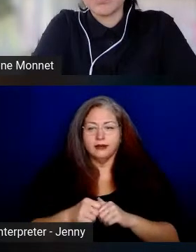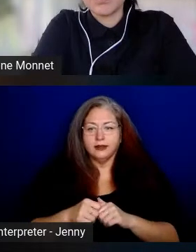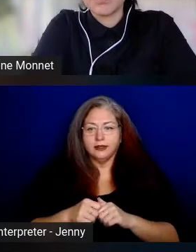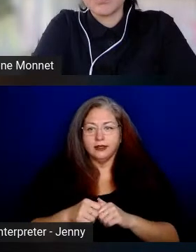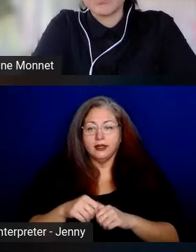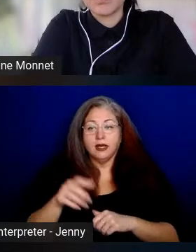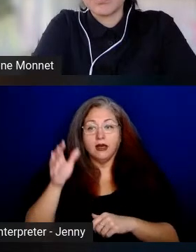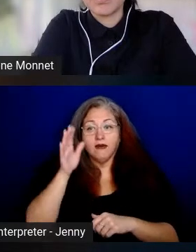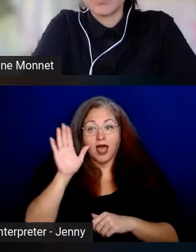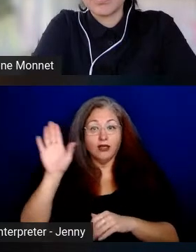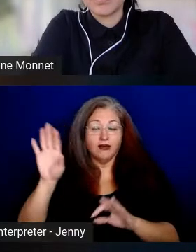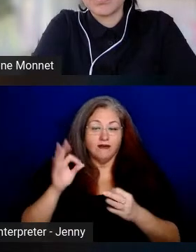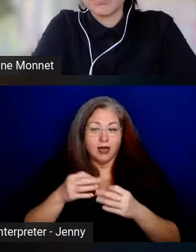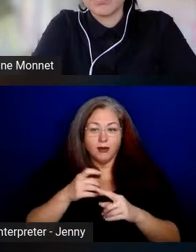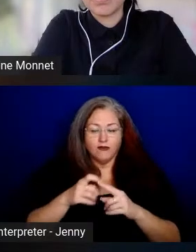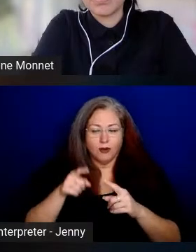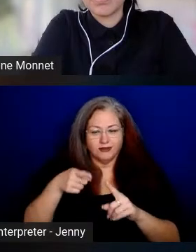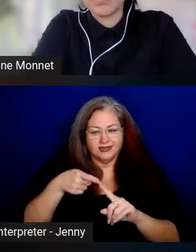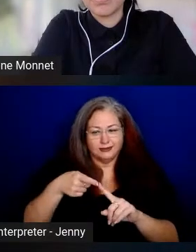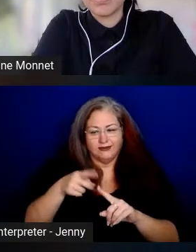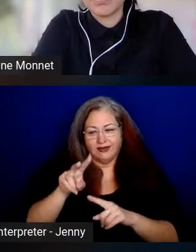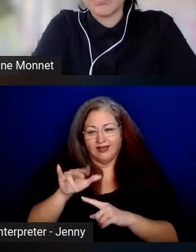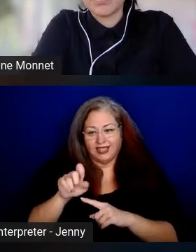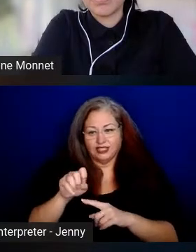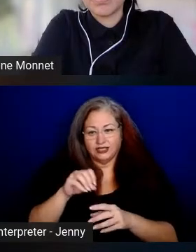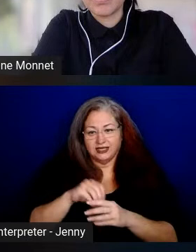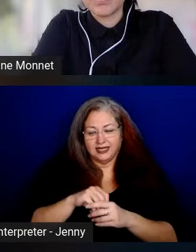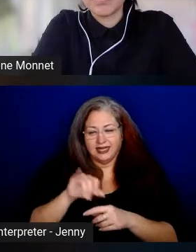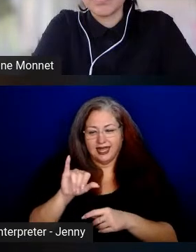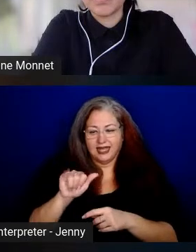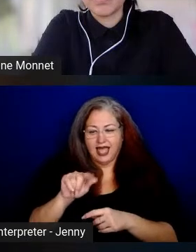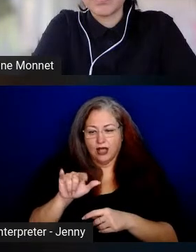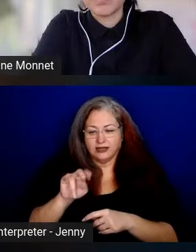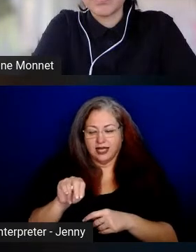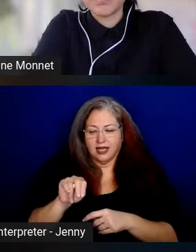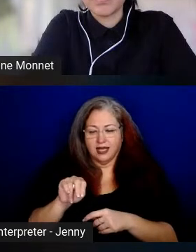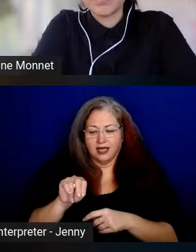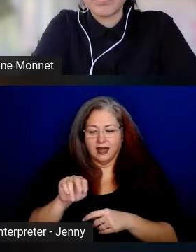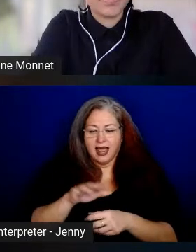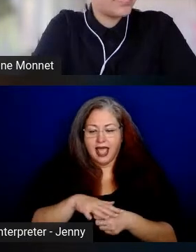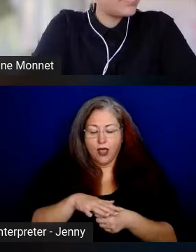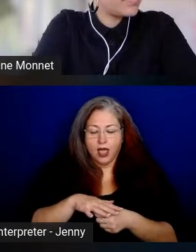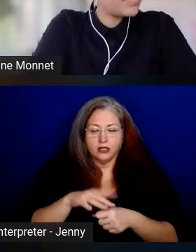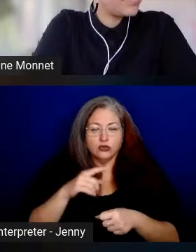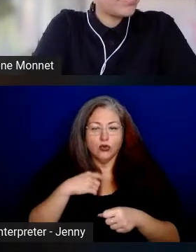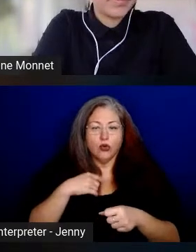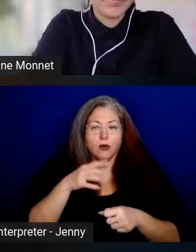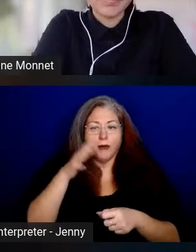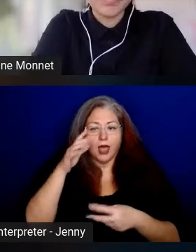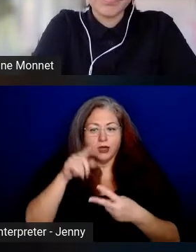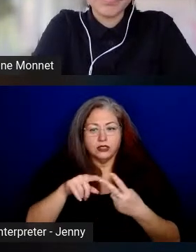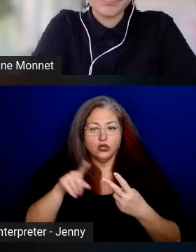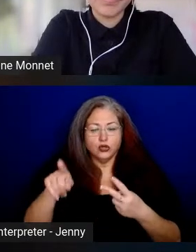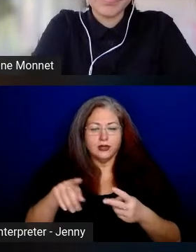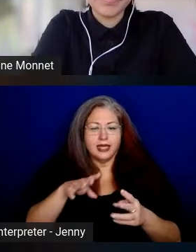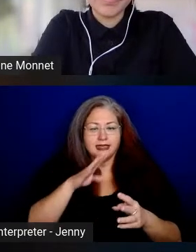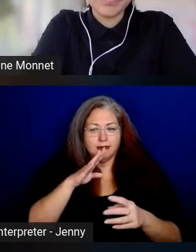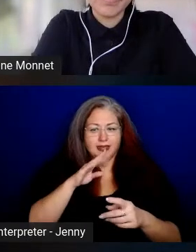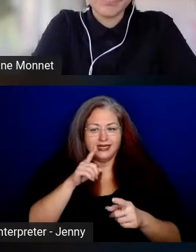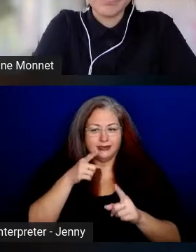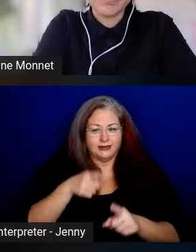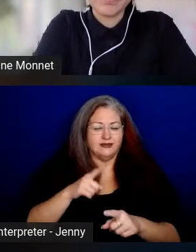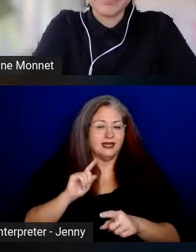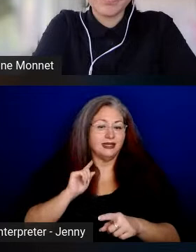my father's family is from this village in the Yangtze Delta area. And my grandparents spoke a certain dialect and